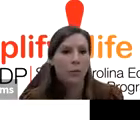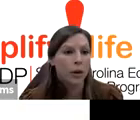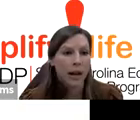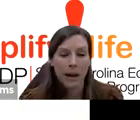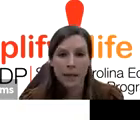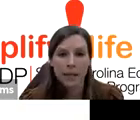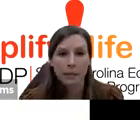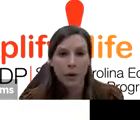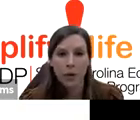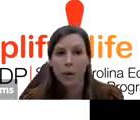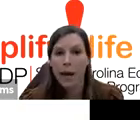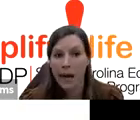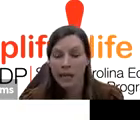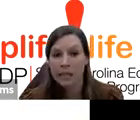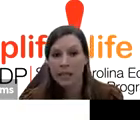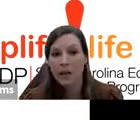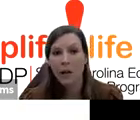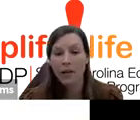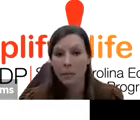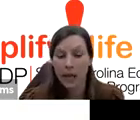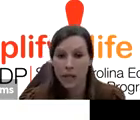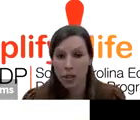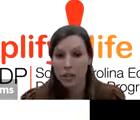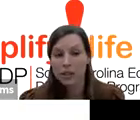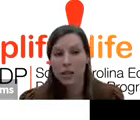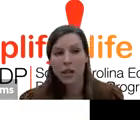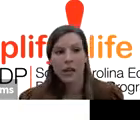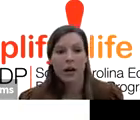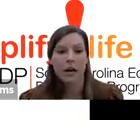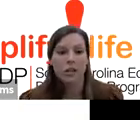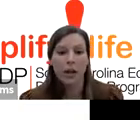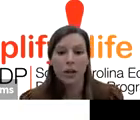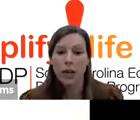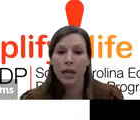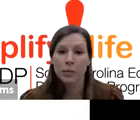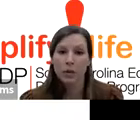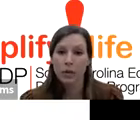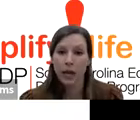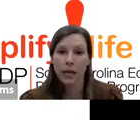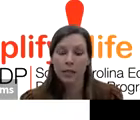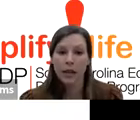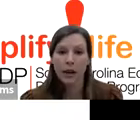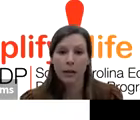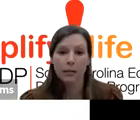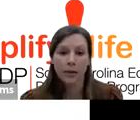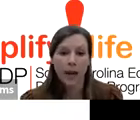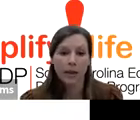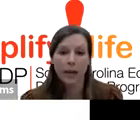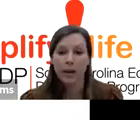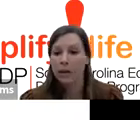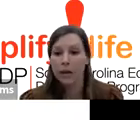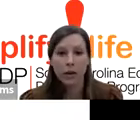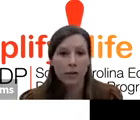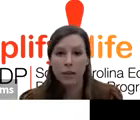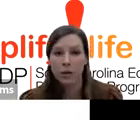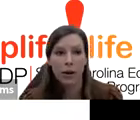I am more than happy to mail you a packet of applications so that you can keep those on hand, and